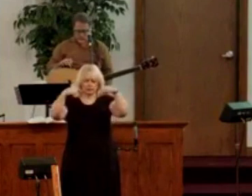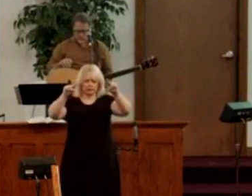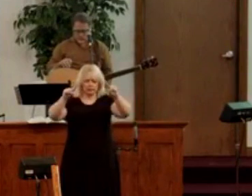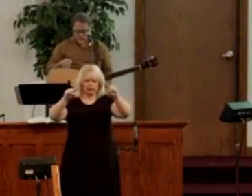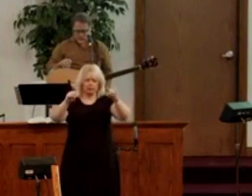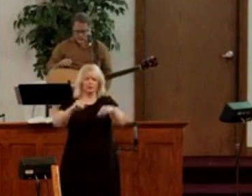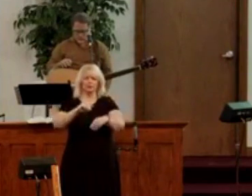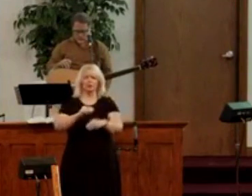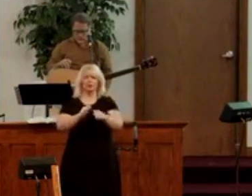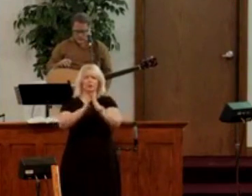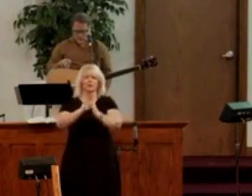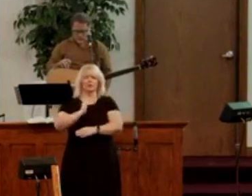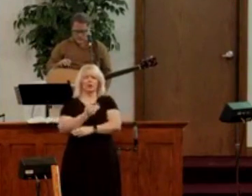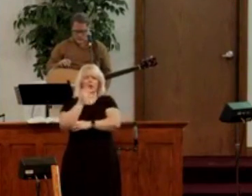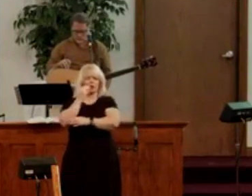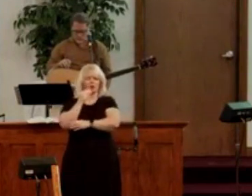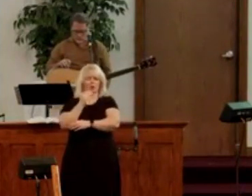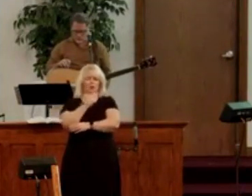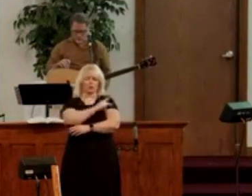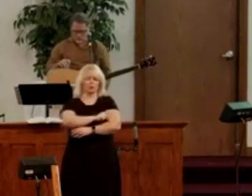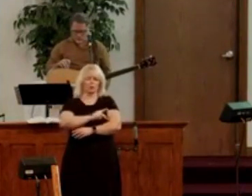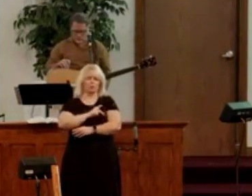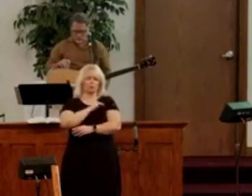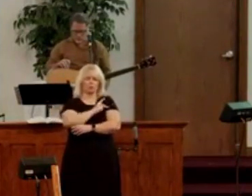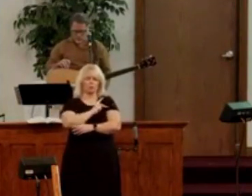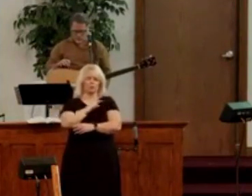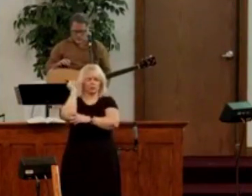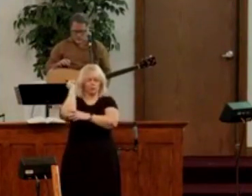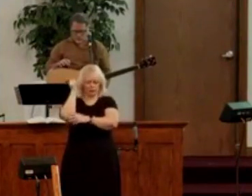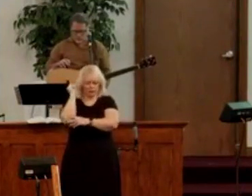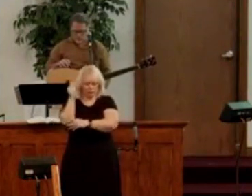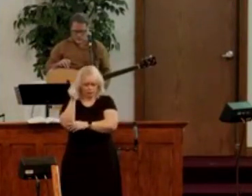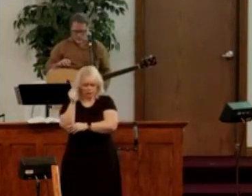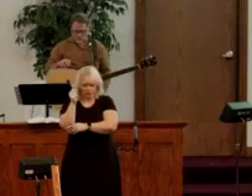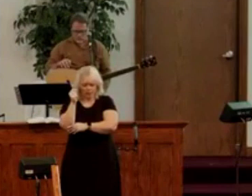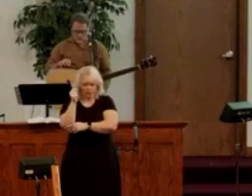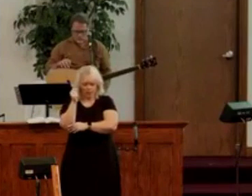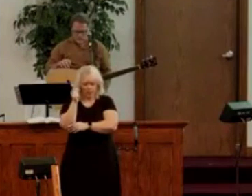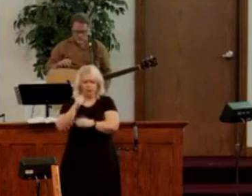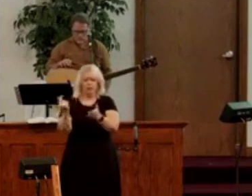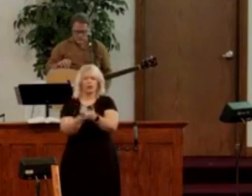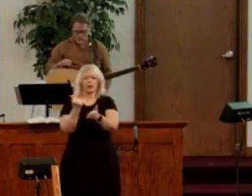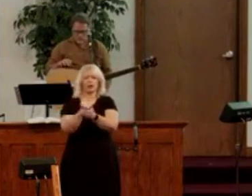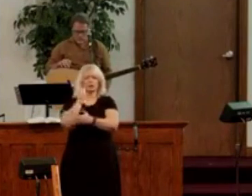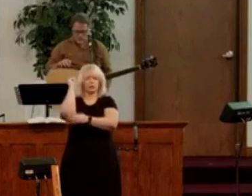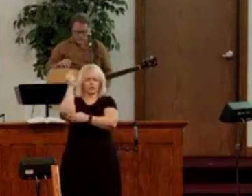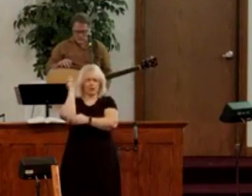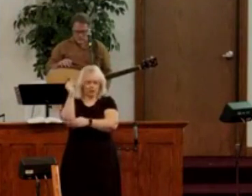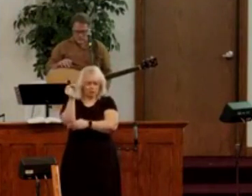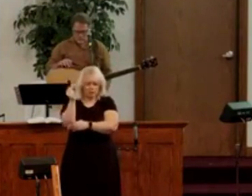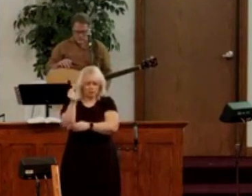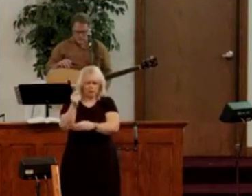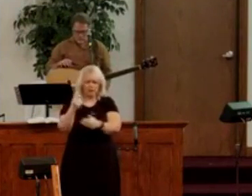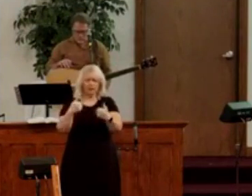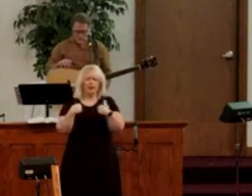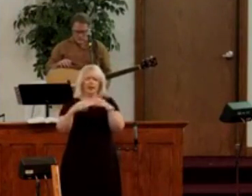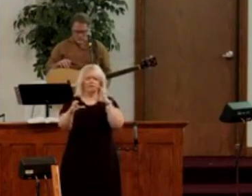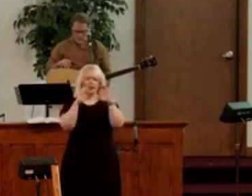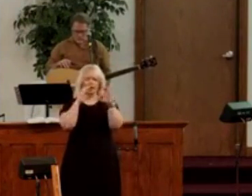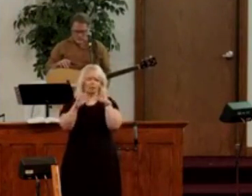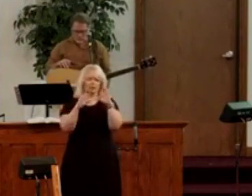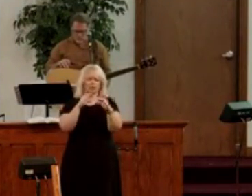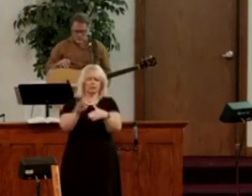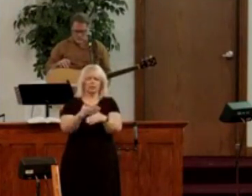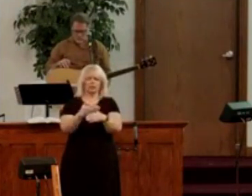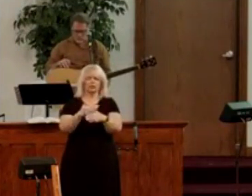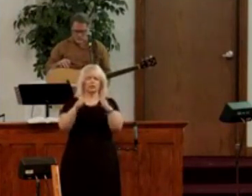personal testimony as we've lifted up unsaved friends and family members, and we ask that our gospel testimony, that we would have conversations with them that could